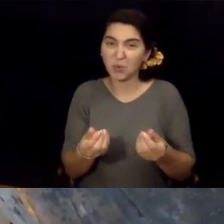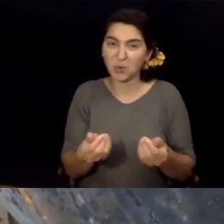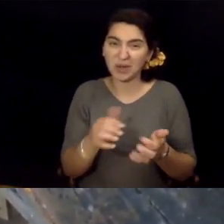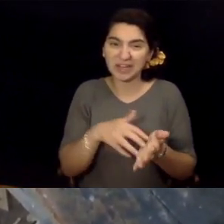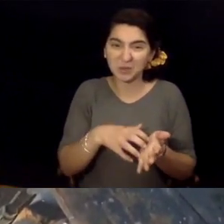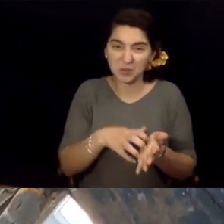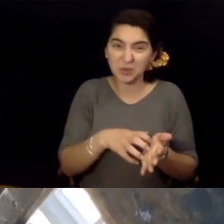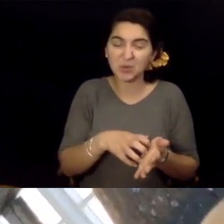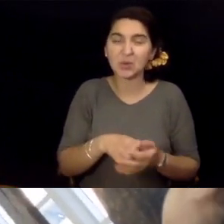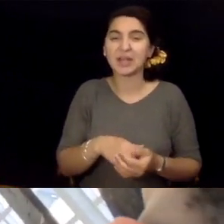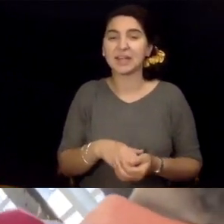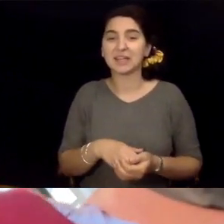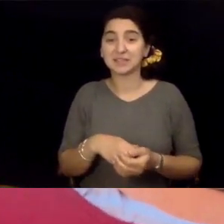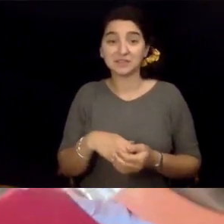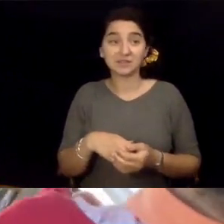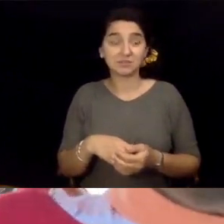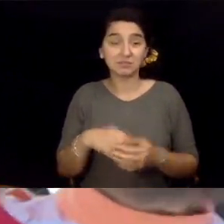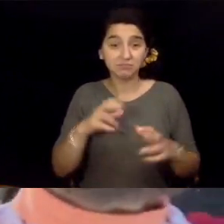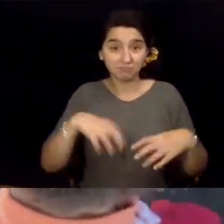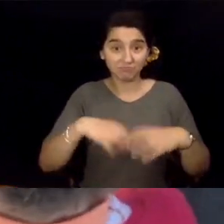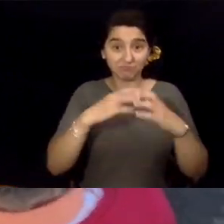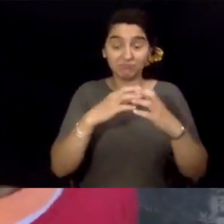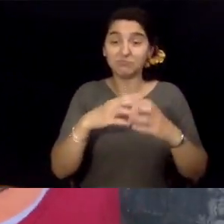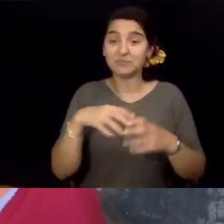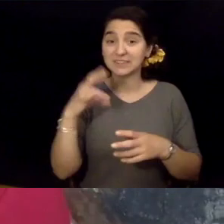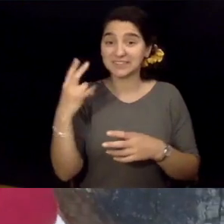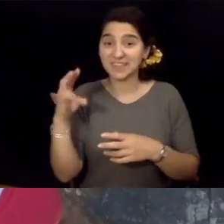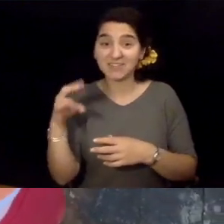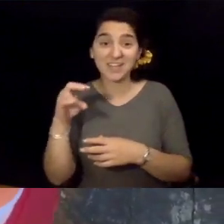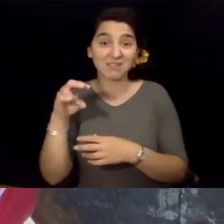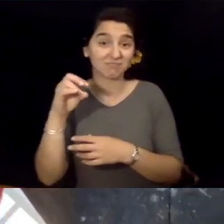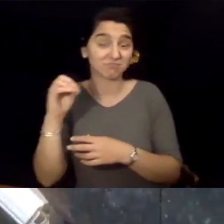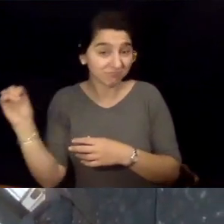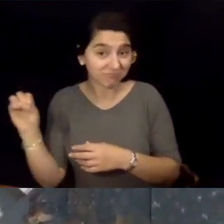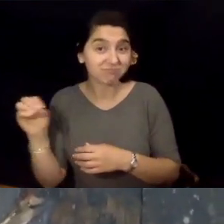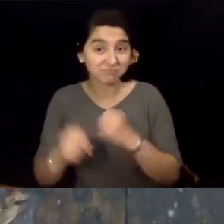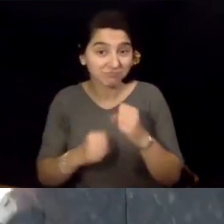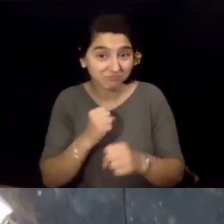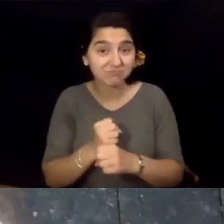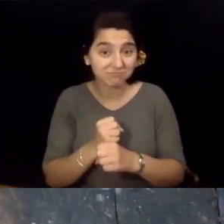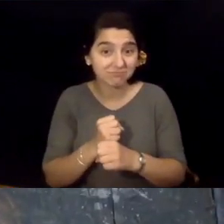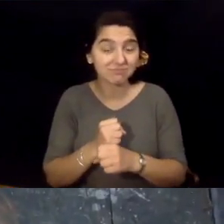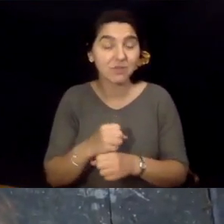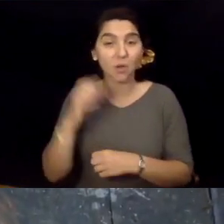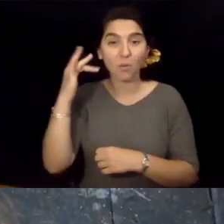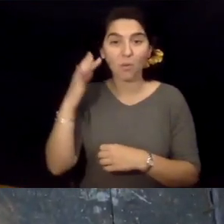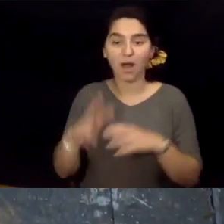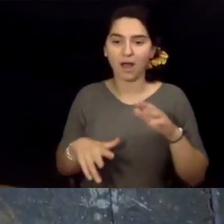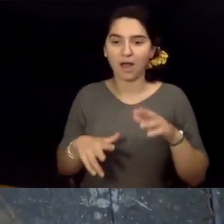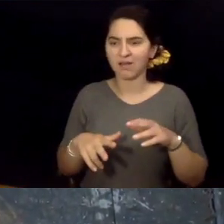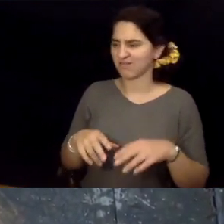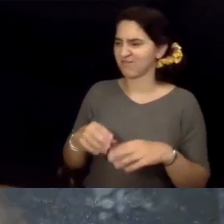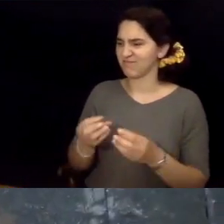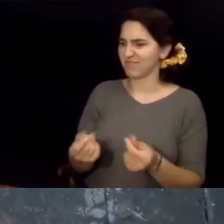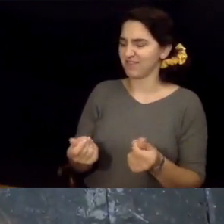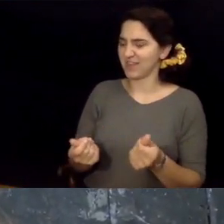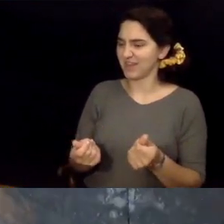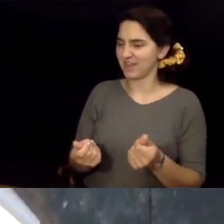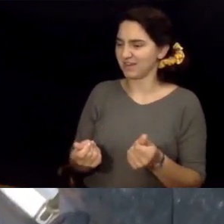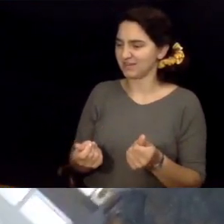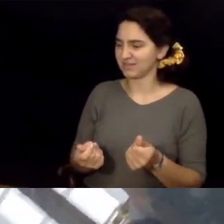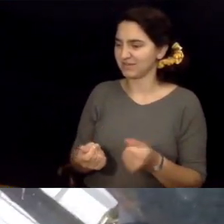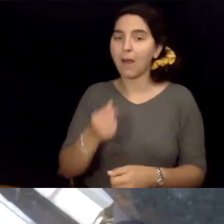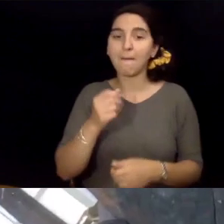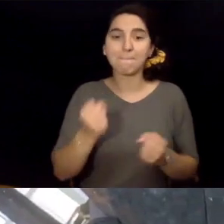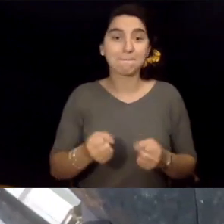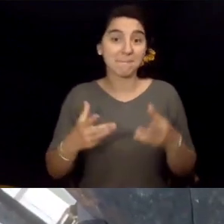the 1700s, so it has been here quite a long time. Then why are they so thin if they were stuck in the 1700s? Because